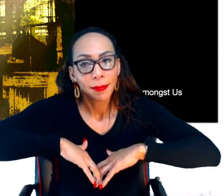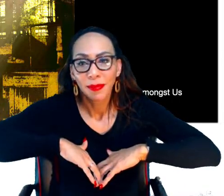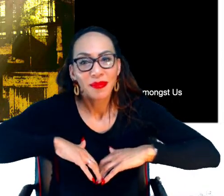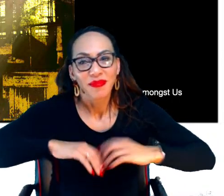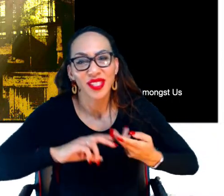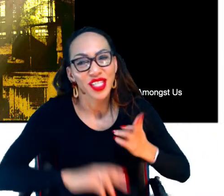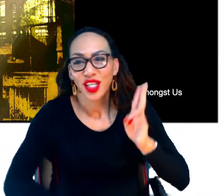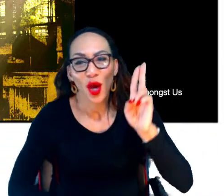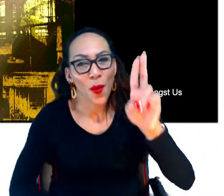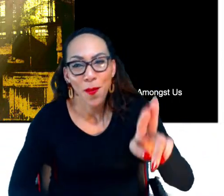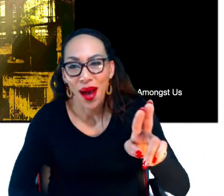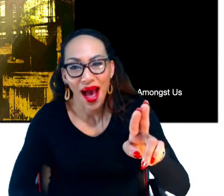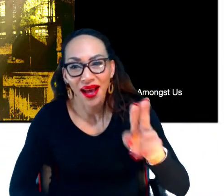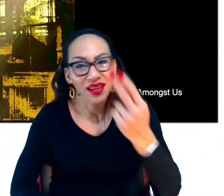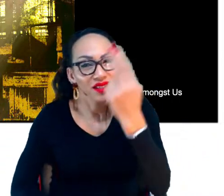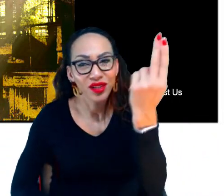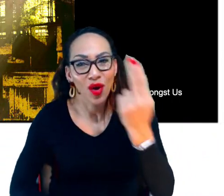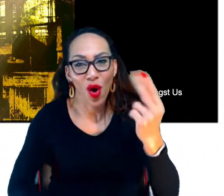Polaroid photographs.